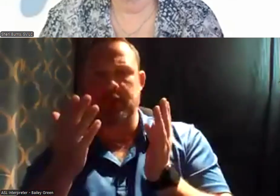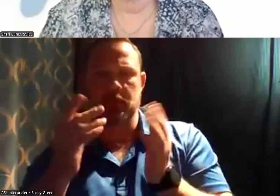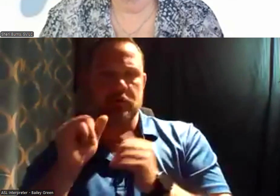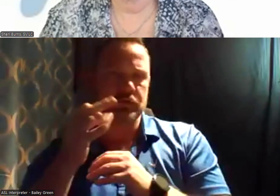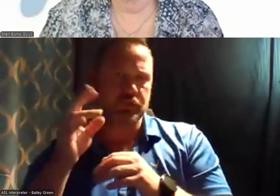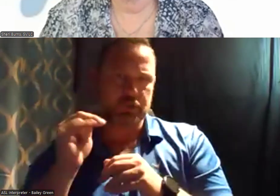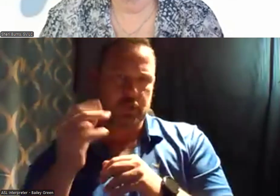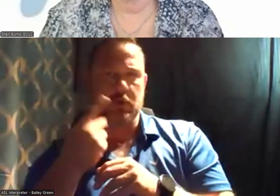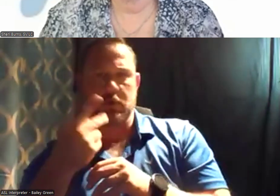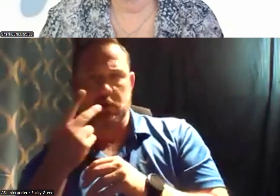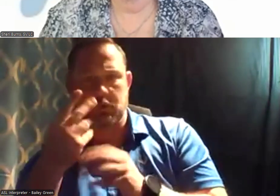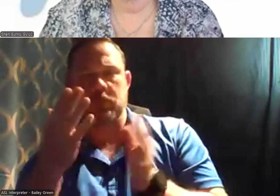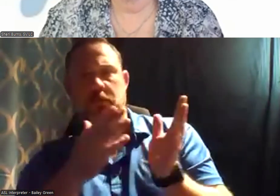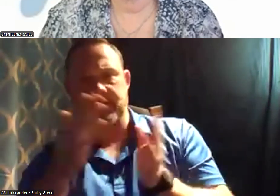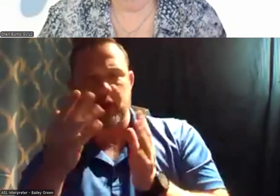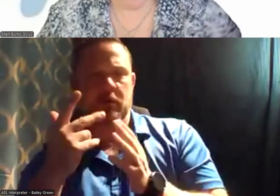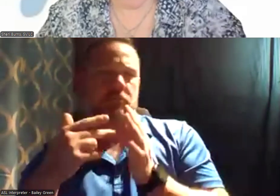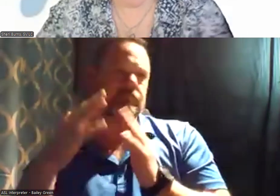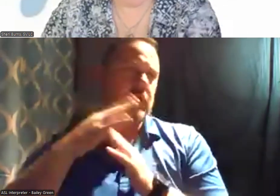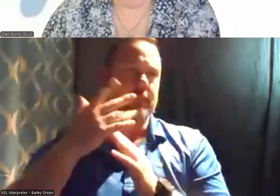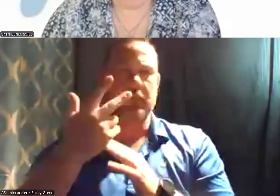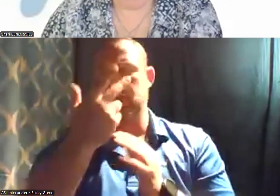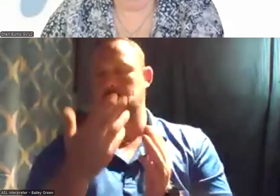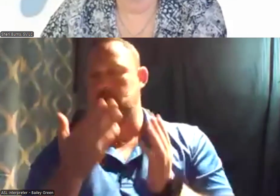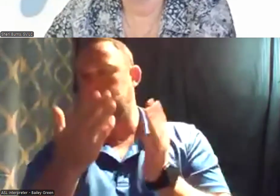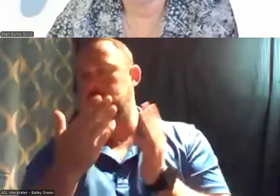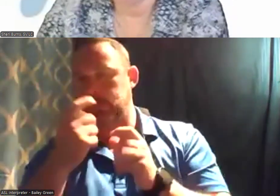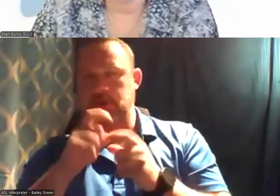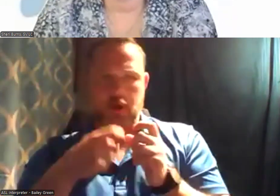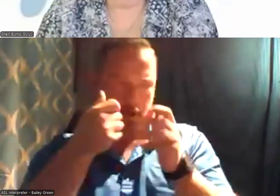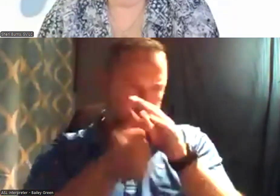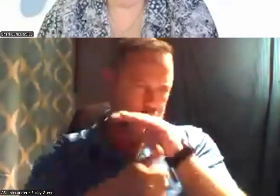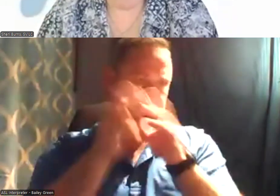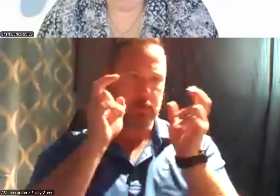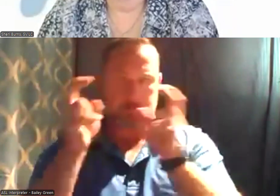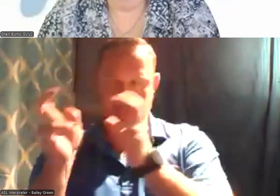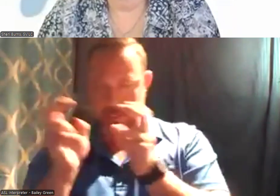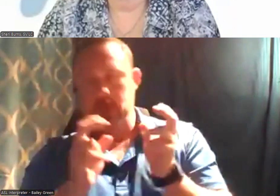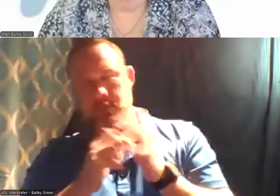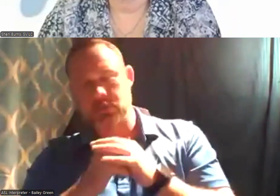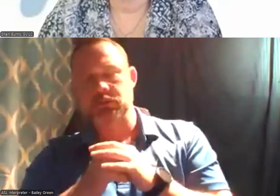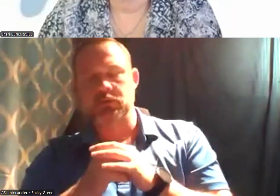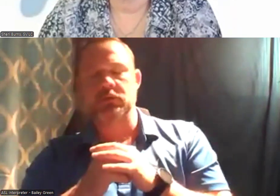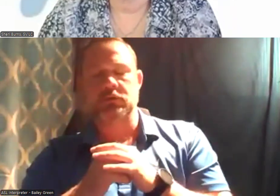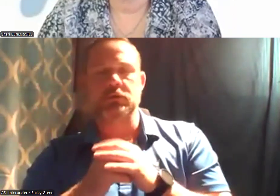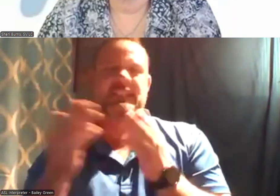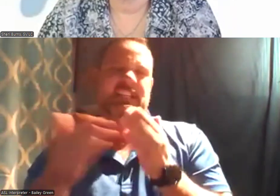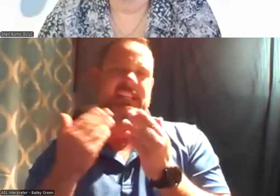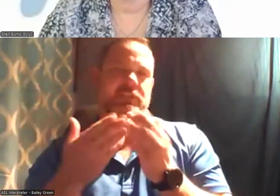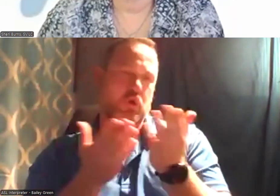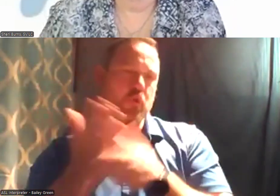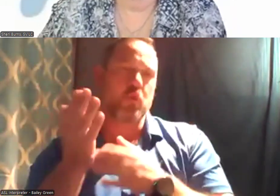prepare the top 3 recommendations, maybe under themes, so that it's kind of easier to go through as